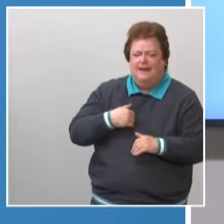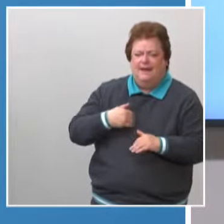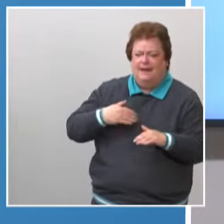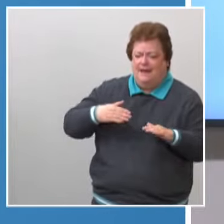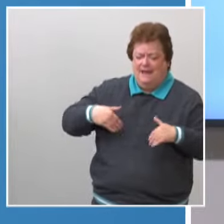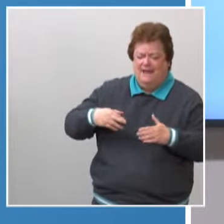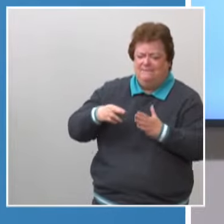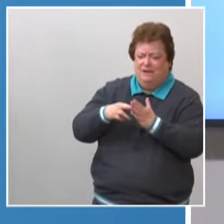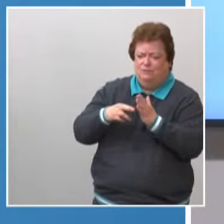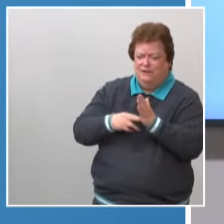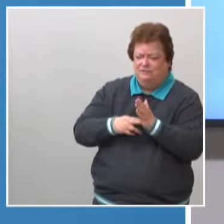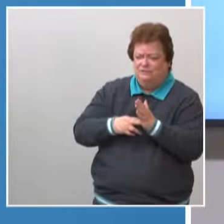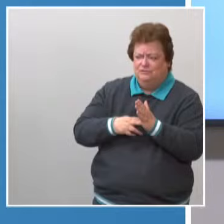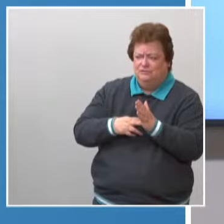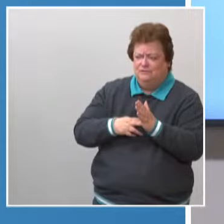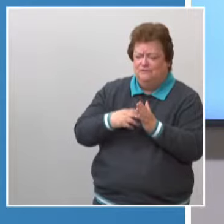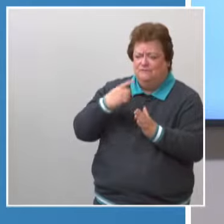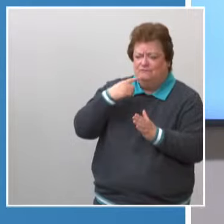registered for the